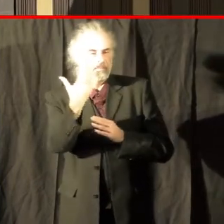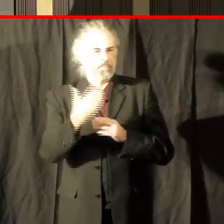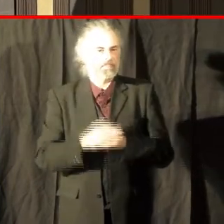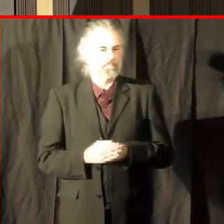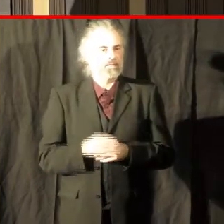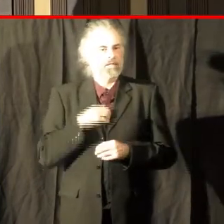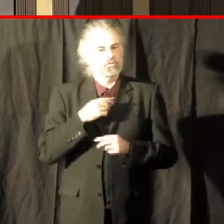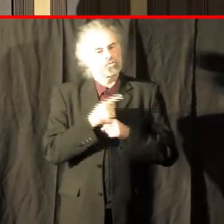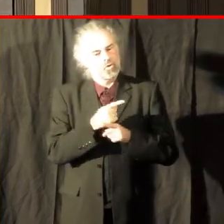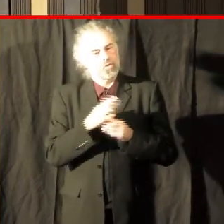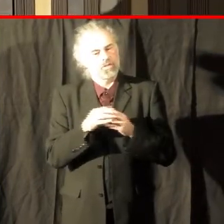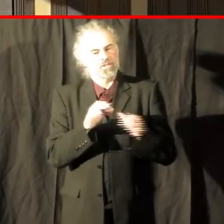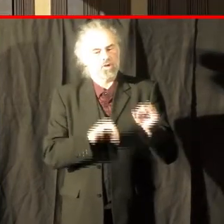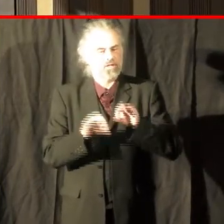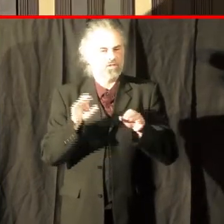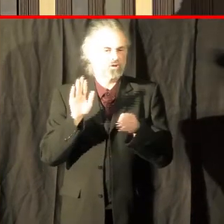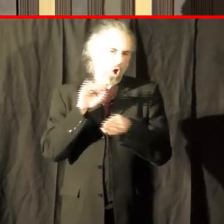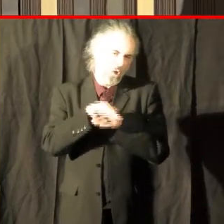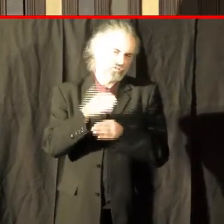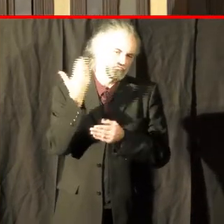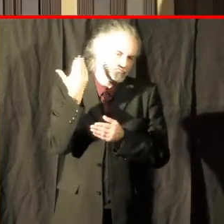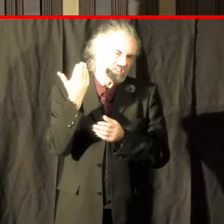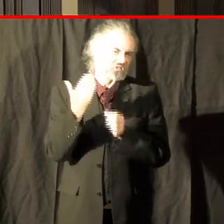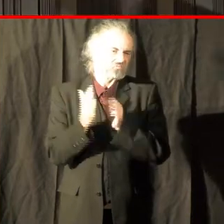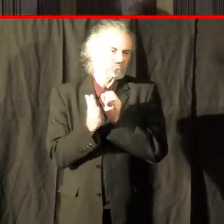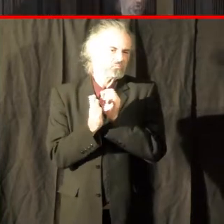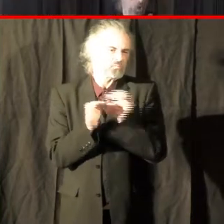article. Let's watch.